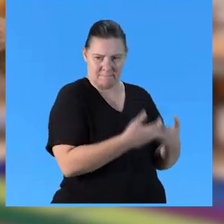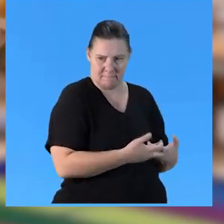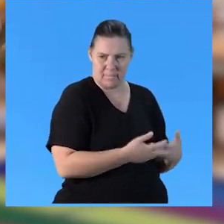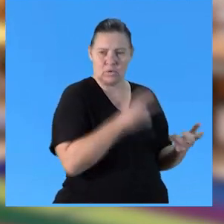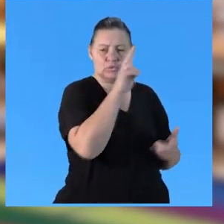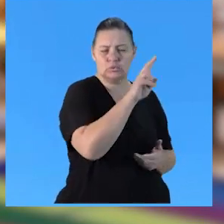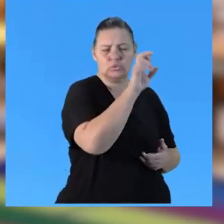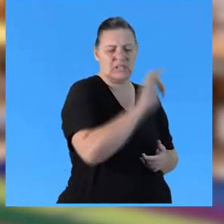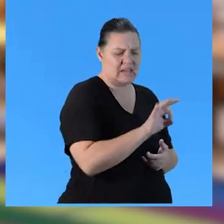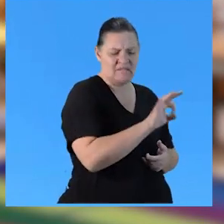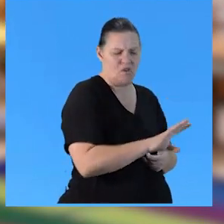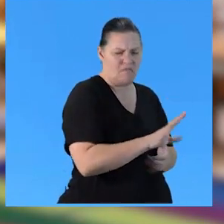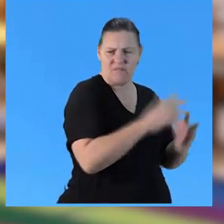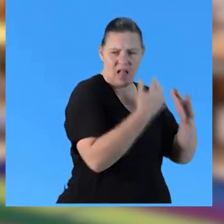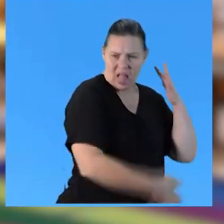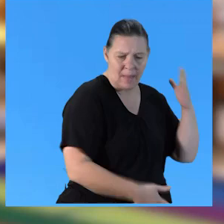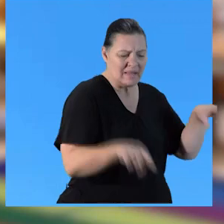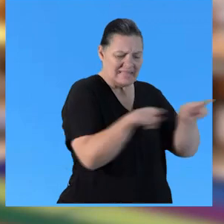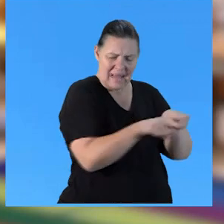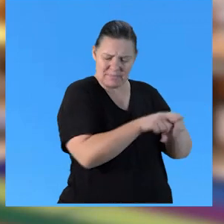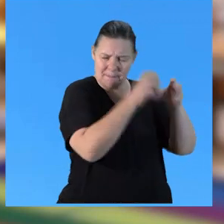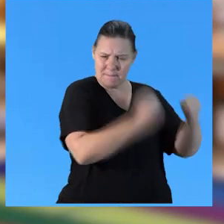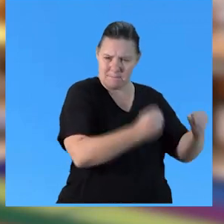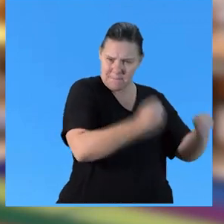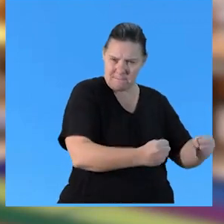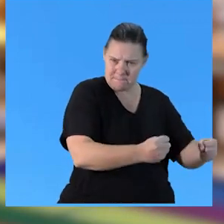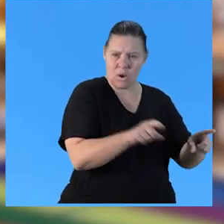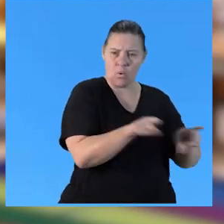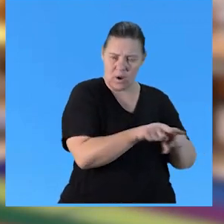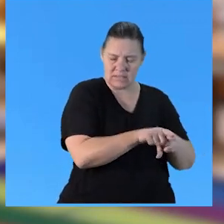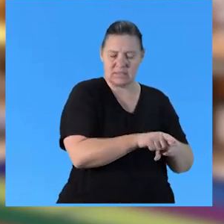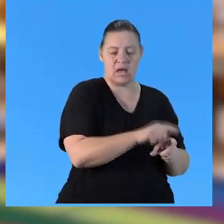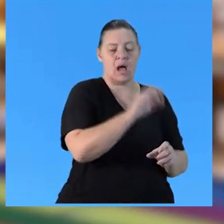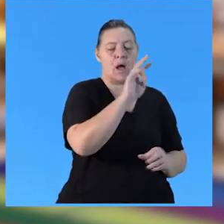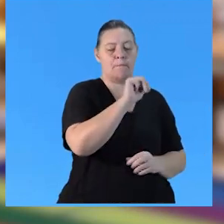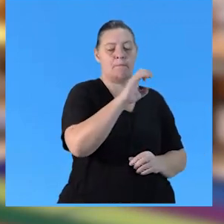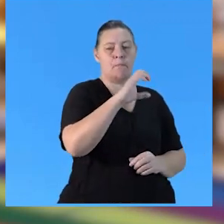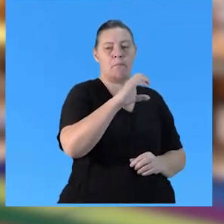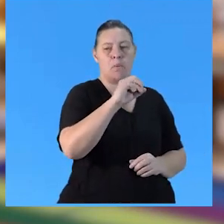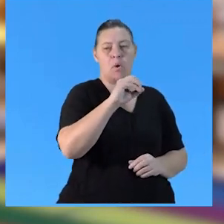potential energy and the kinetic energy as they are moving through the circuit.